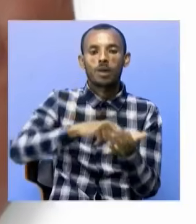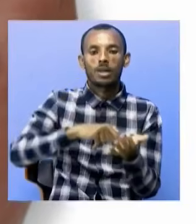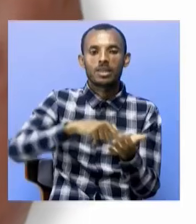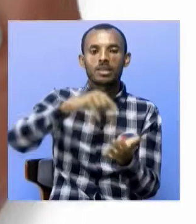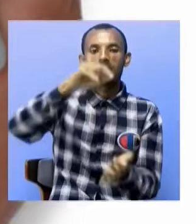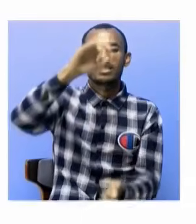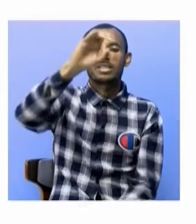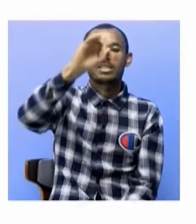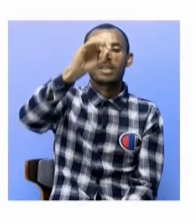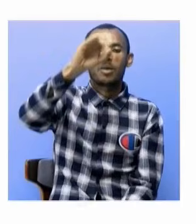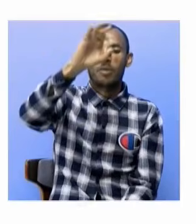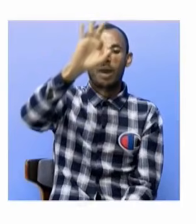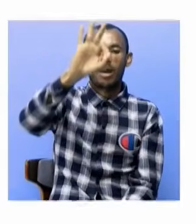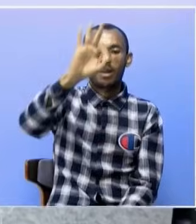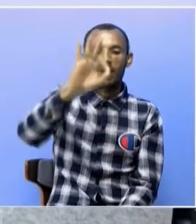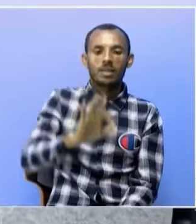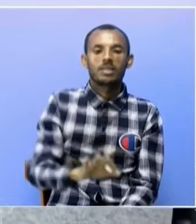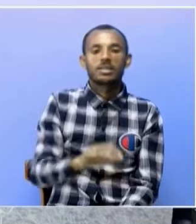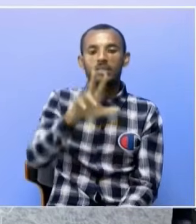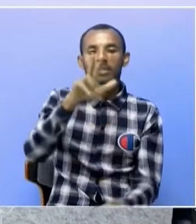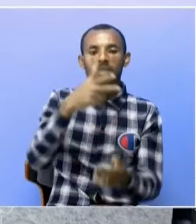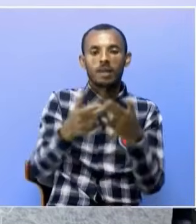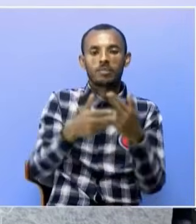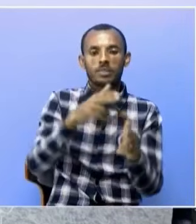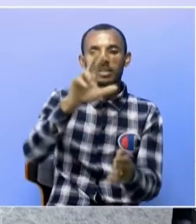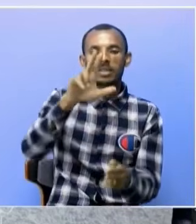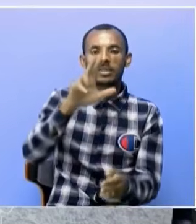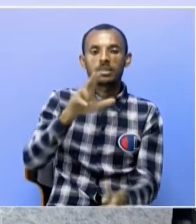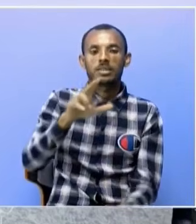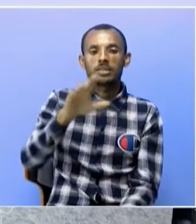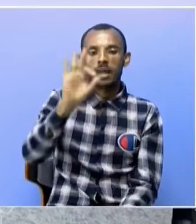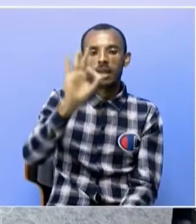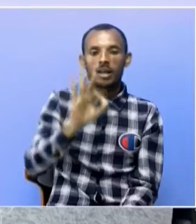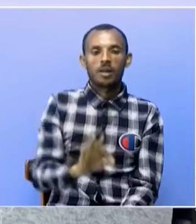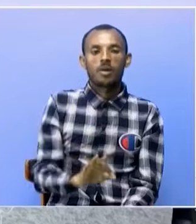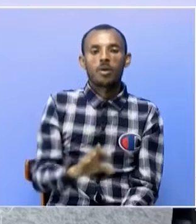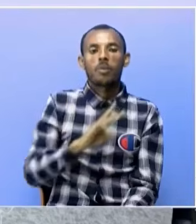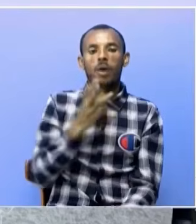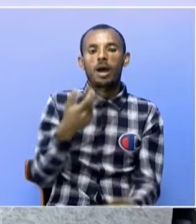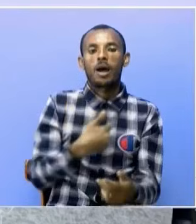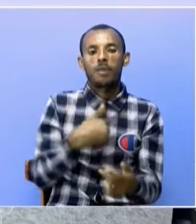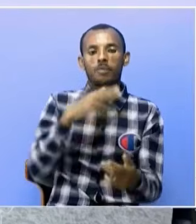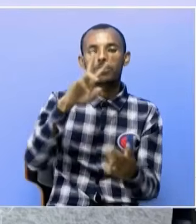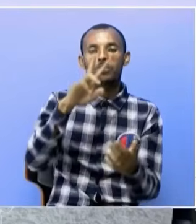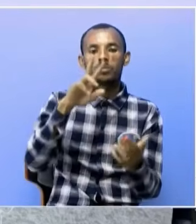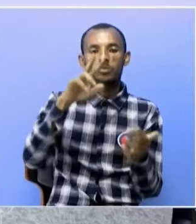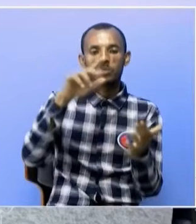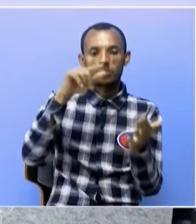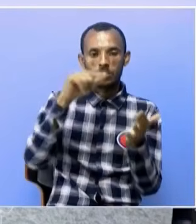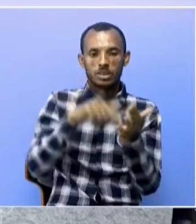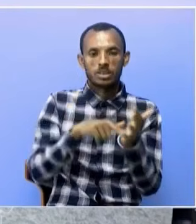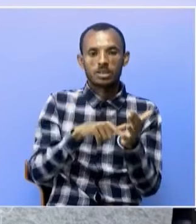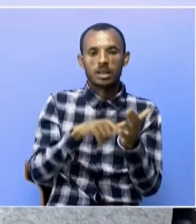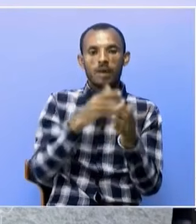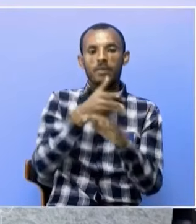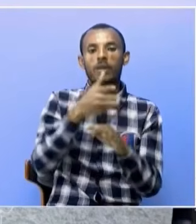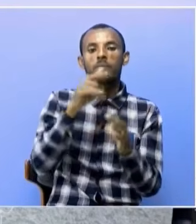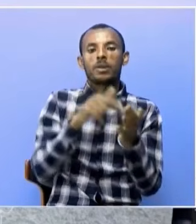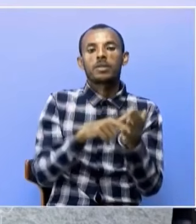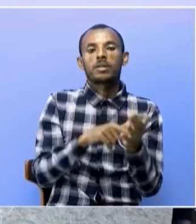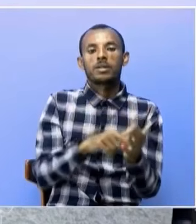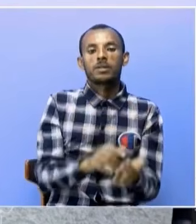0.09. 3 times 3 is 9, so we have 2 digits after point, so we will have